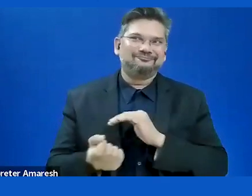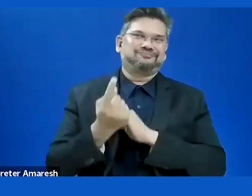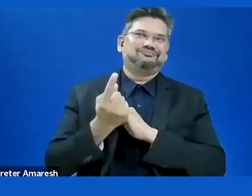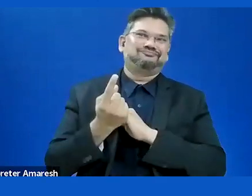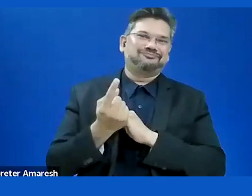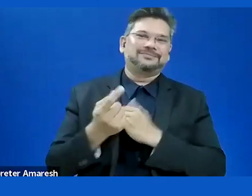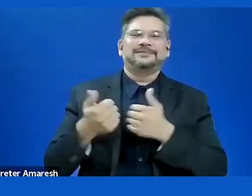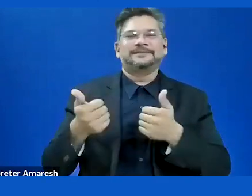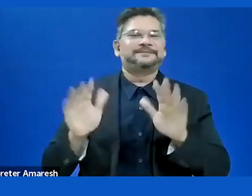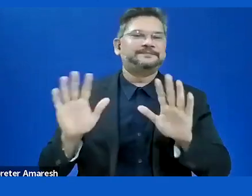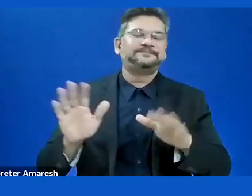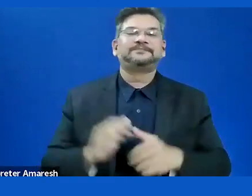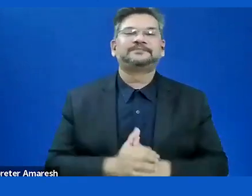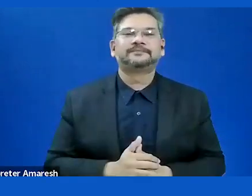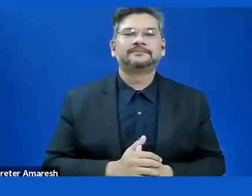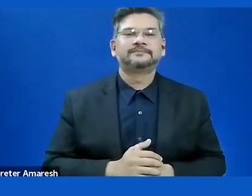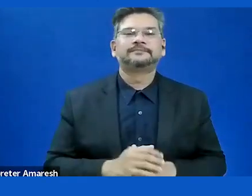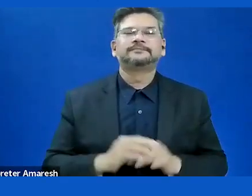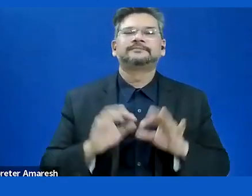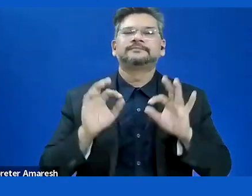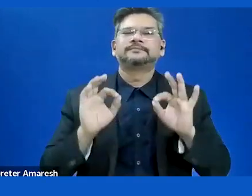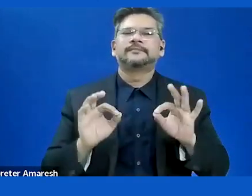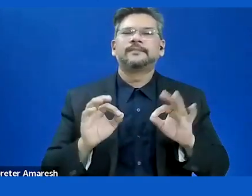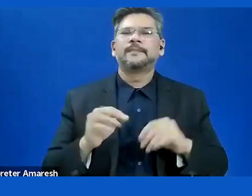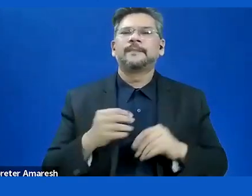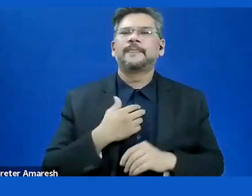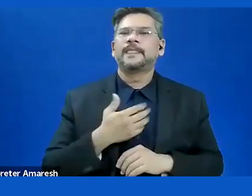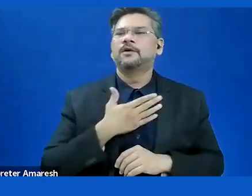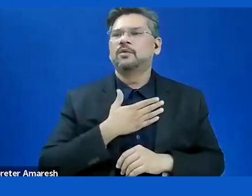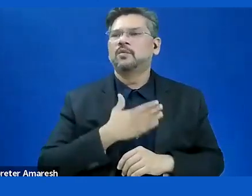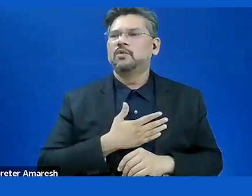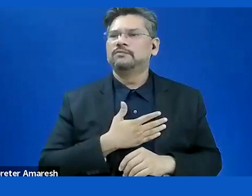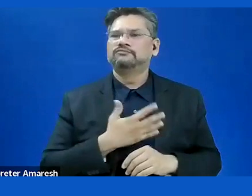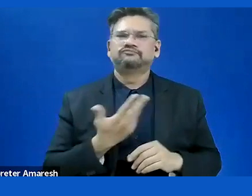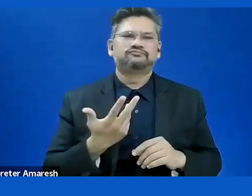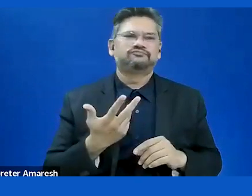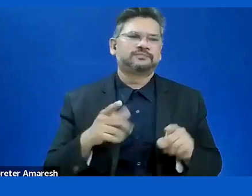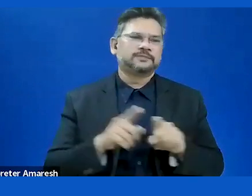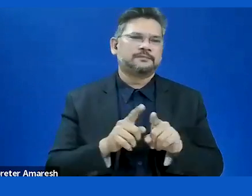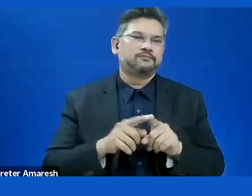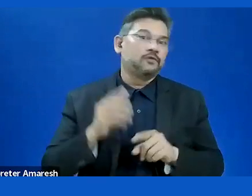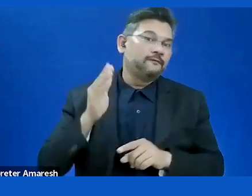So, so I wanted to connect kind of the future and